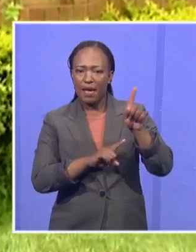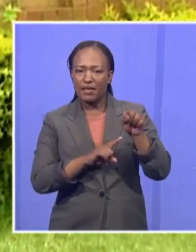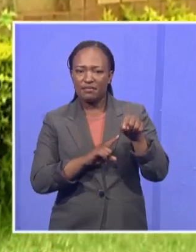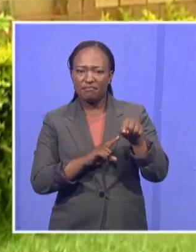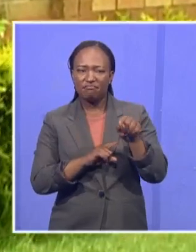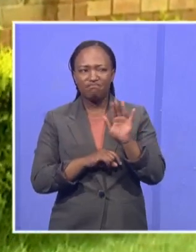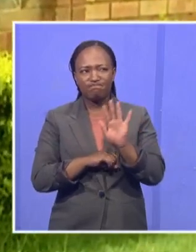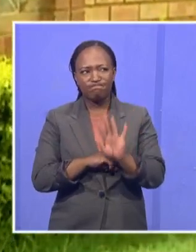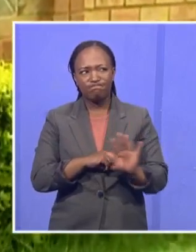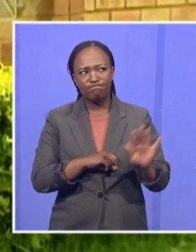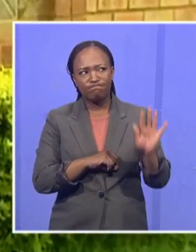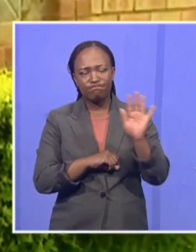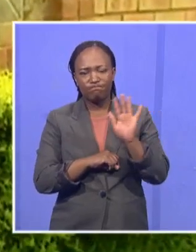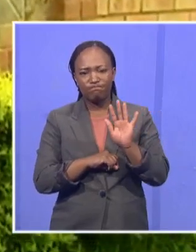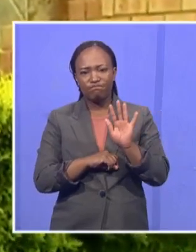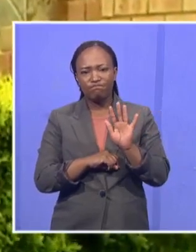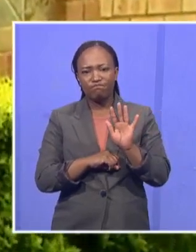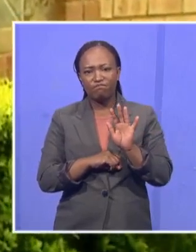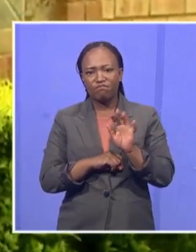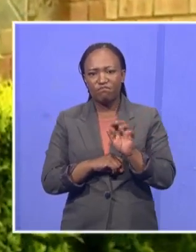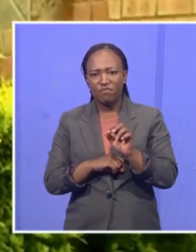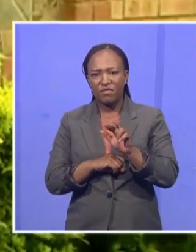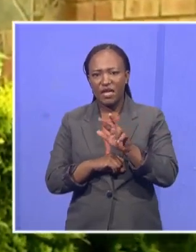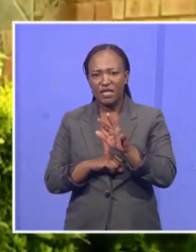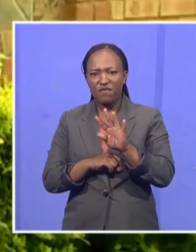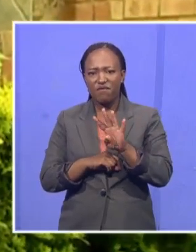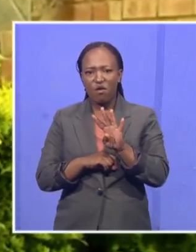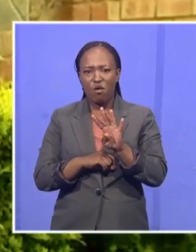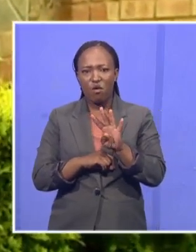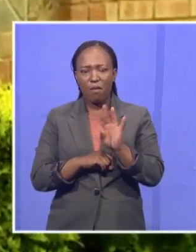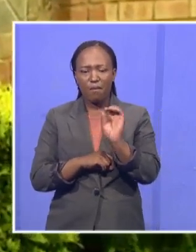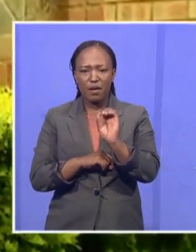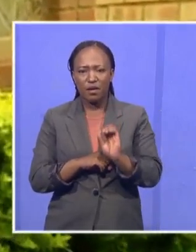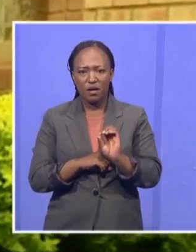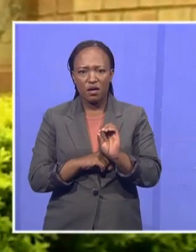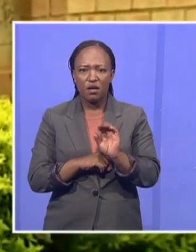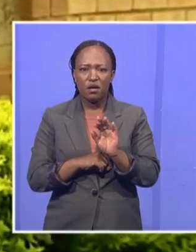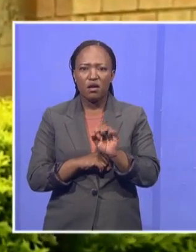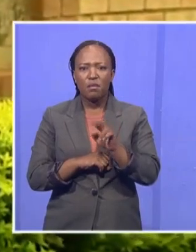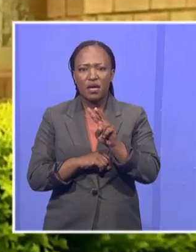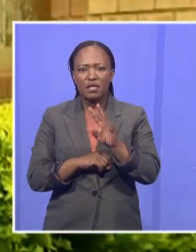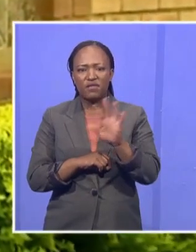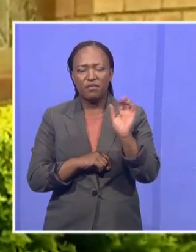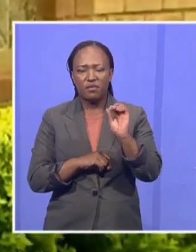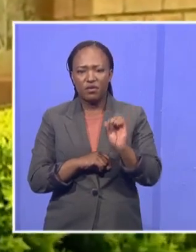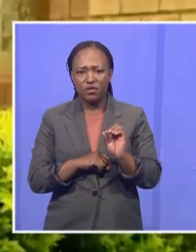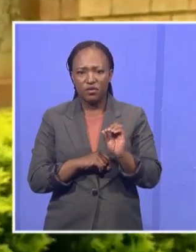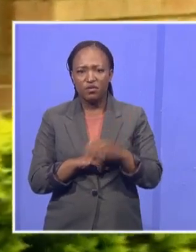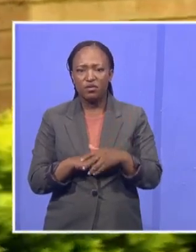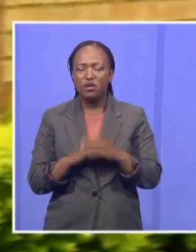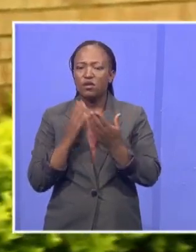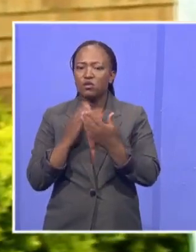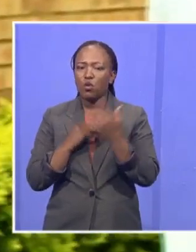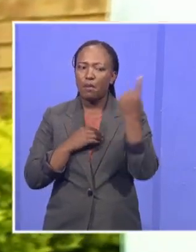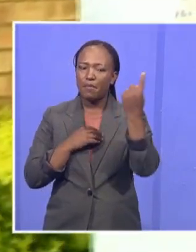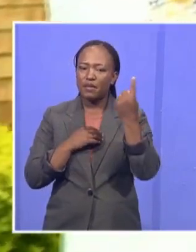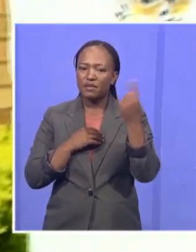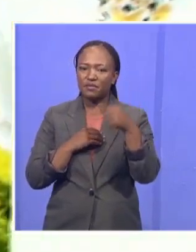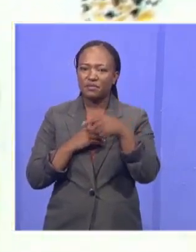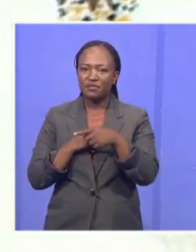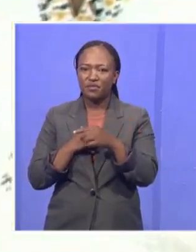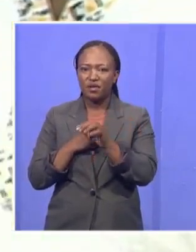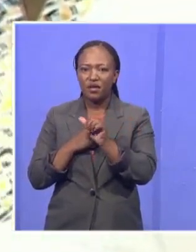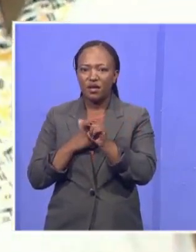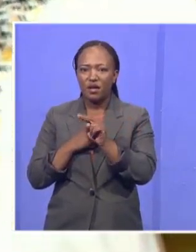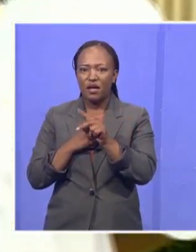just over 84%. Actually, if you round it off, it is about 85%. The school principal, Mr. Andy